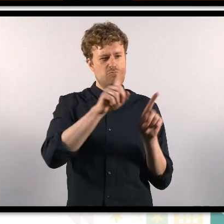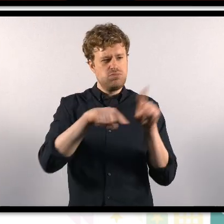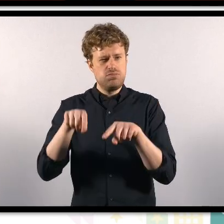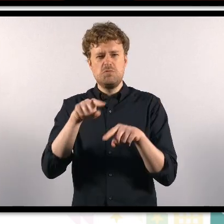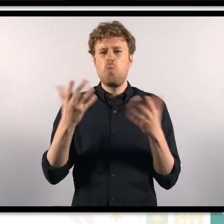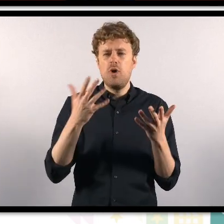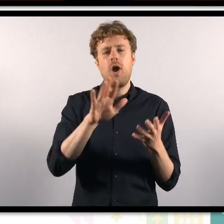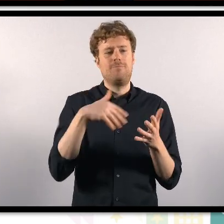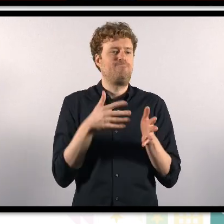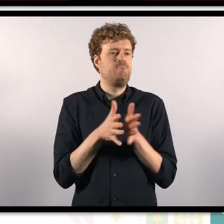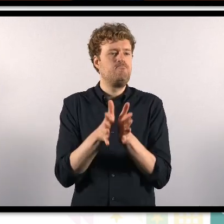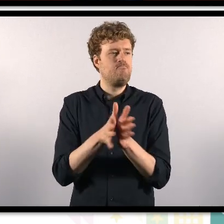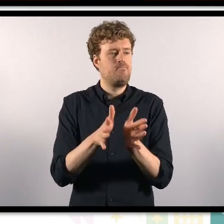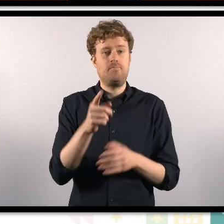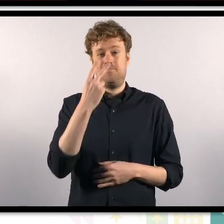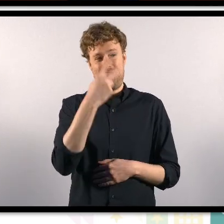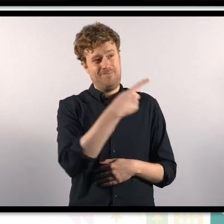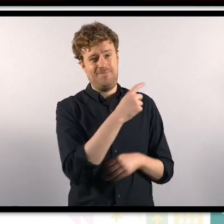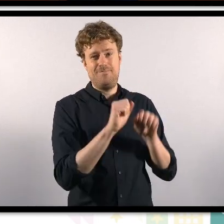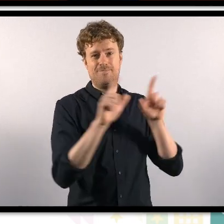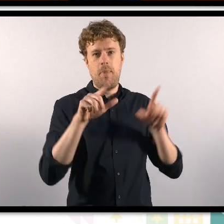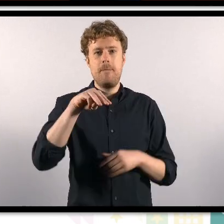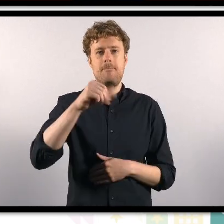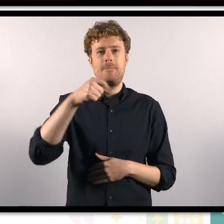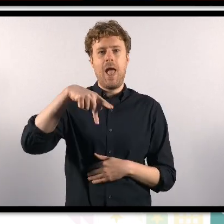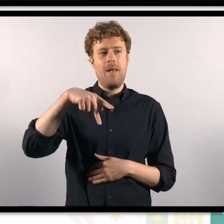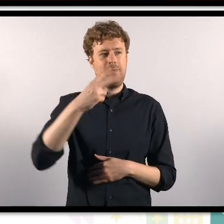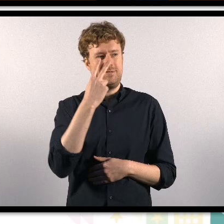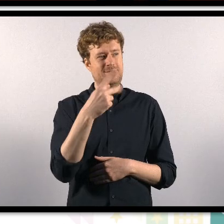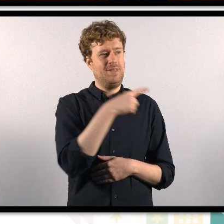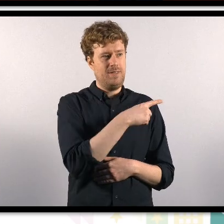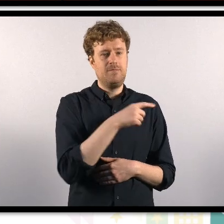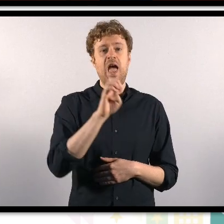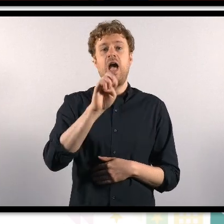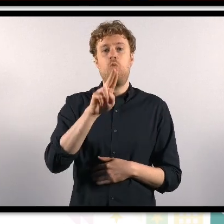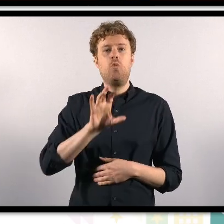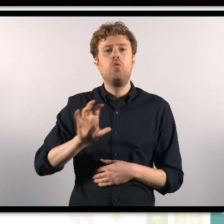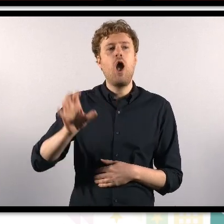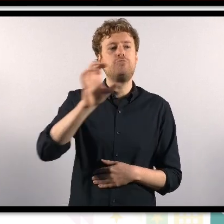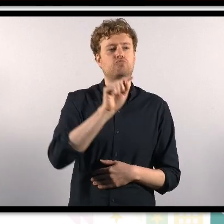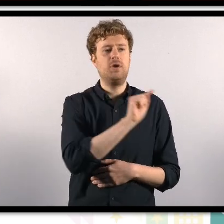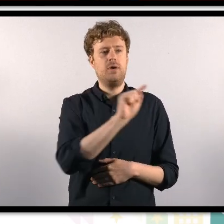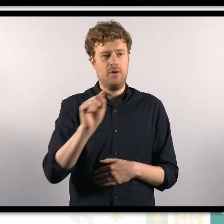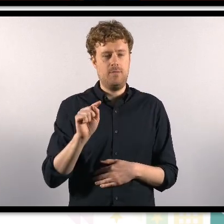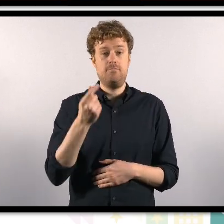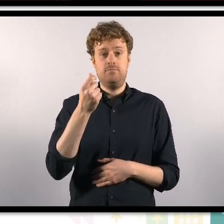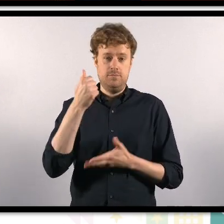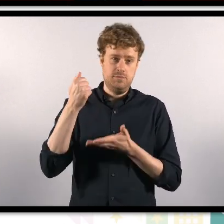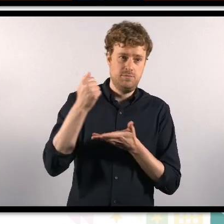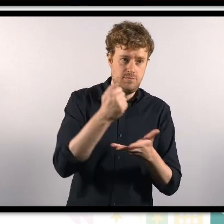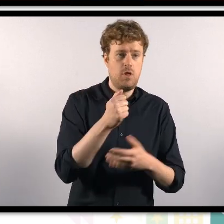instrument called the Important Project of Common European Interest, or in short, the IPSAI. Now,